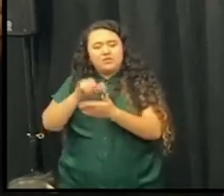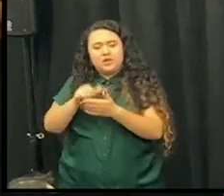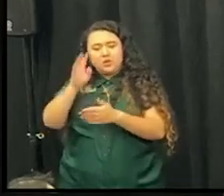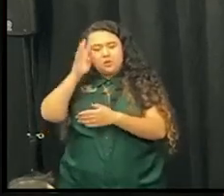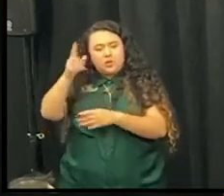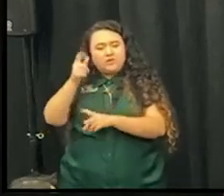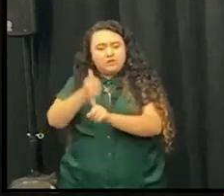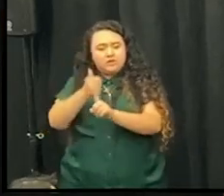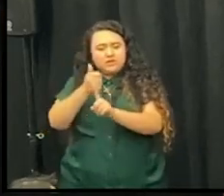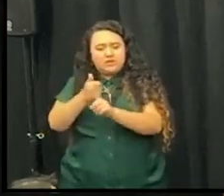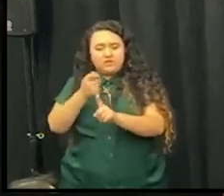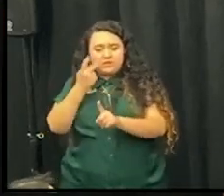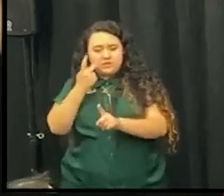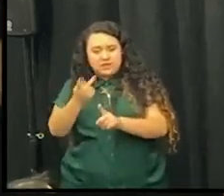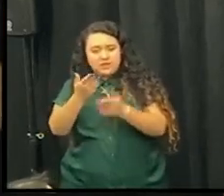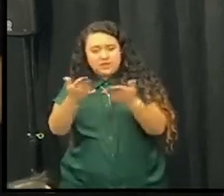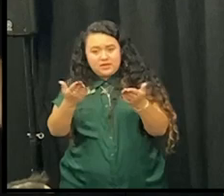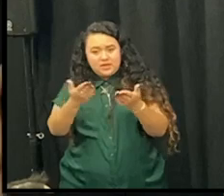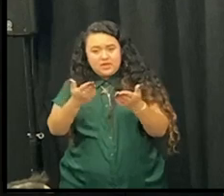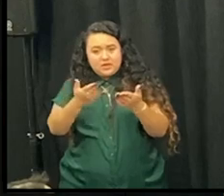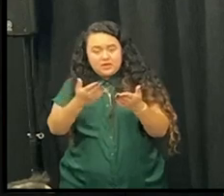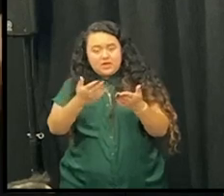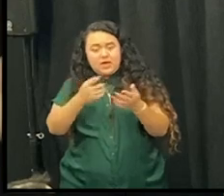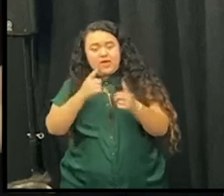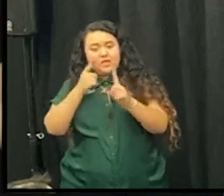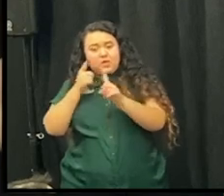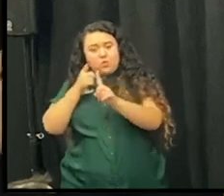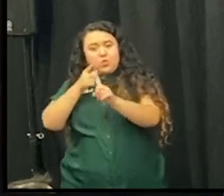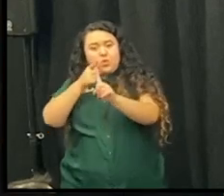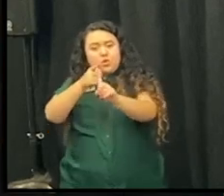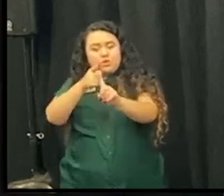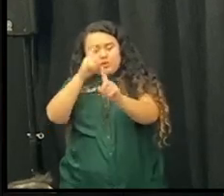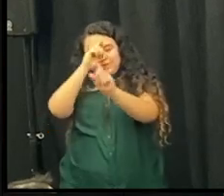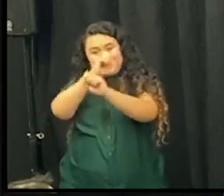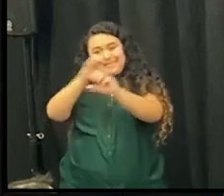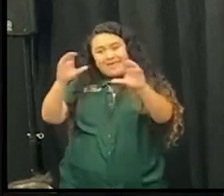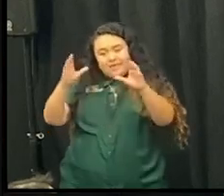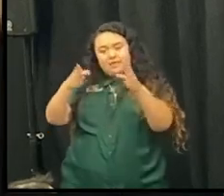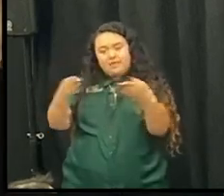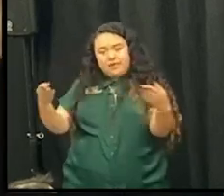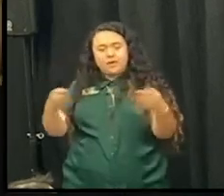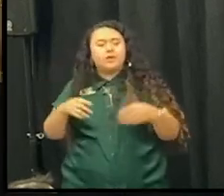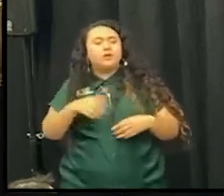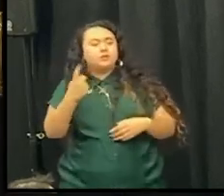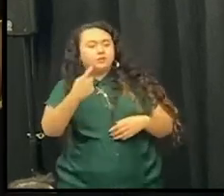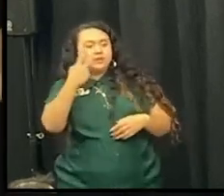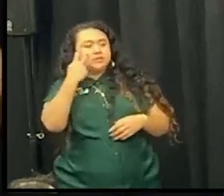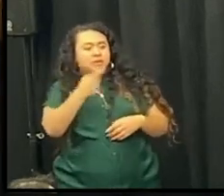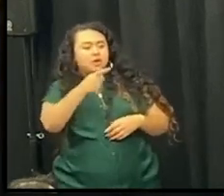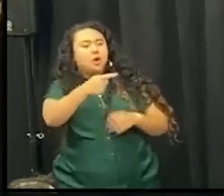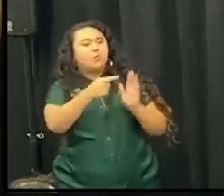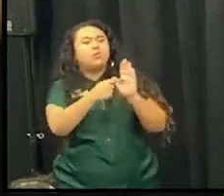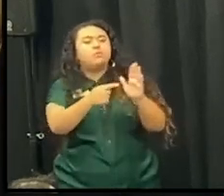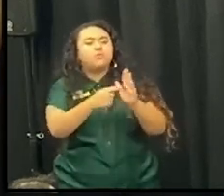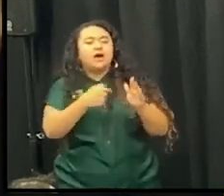it for yourself, and you see the thing, and that's what you work towards. And there's another version for someone seeing you do the thing, and they're like, oh, I can do that. So